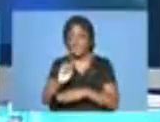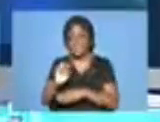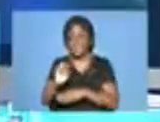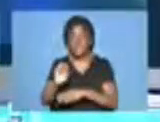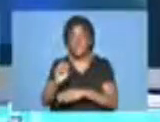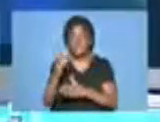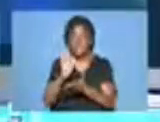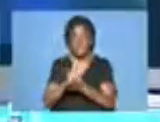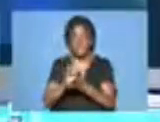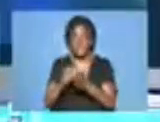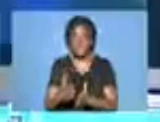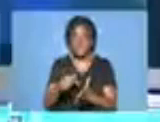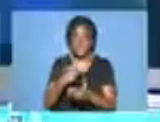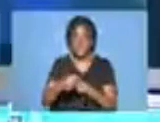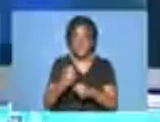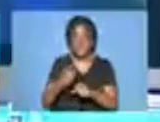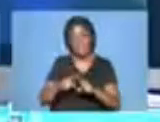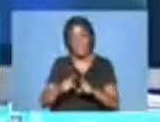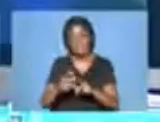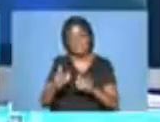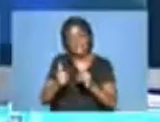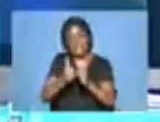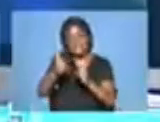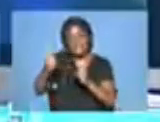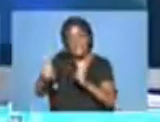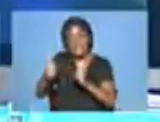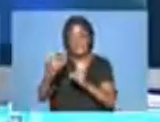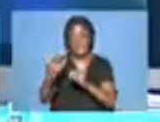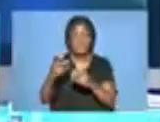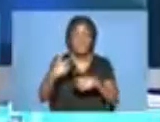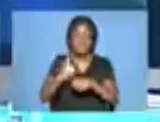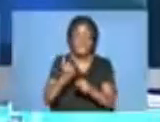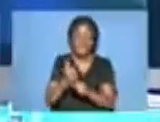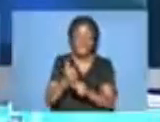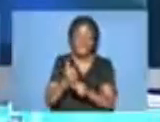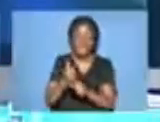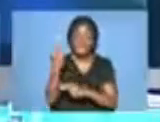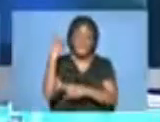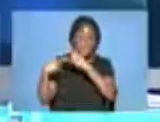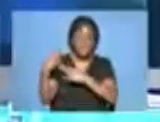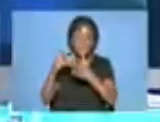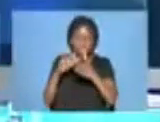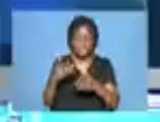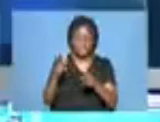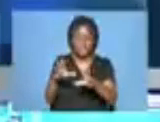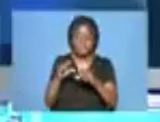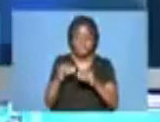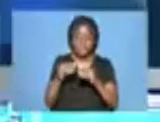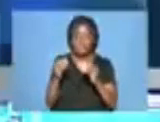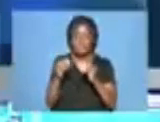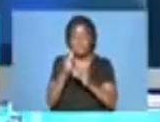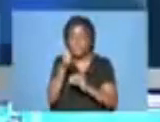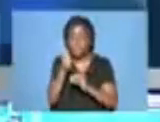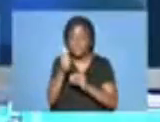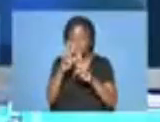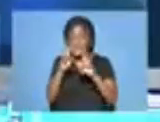apart from the crowd. In the process, making history as the student to pass the most examinations and all in one